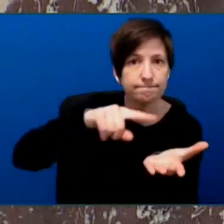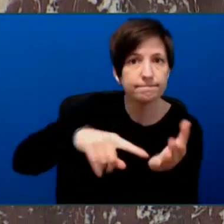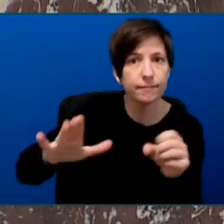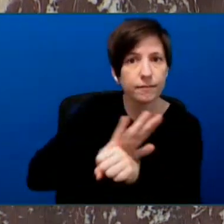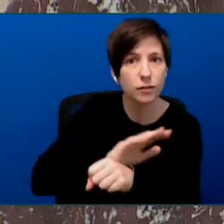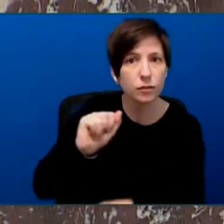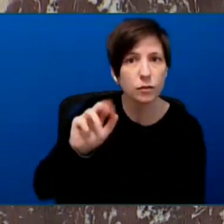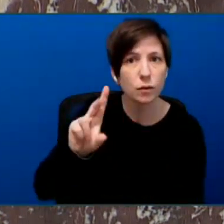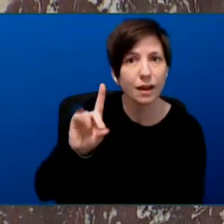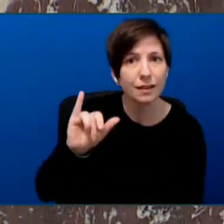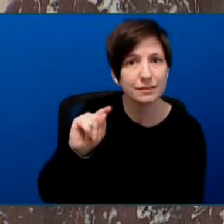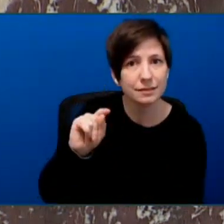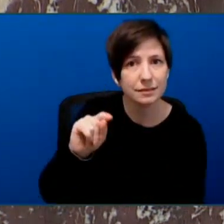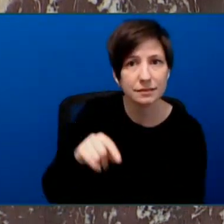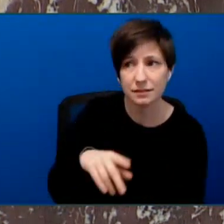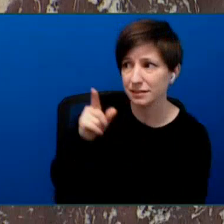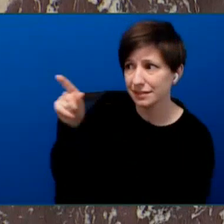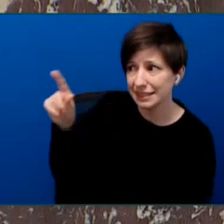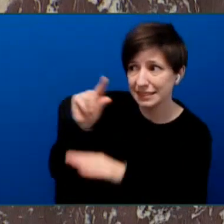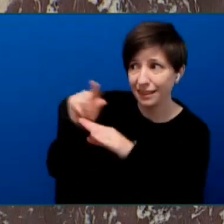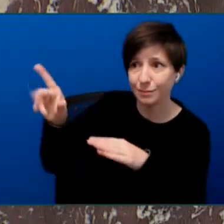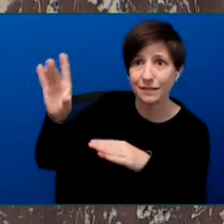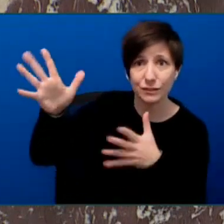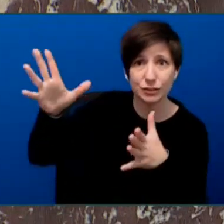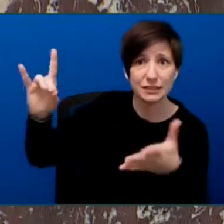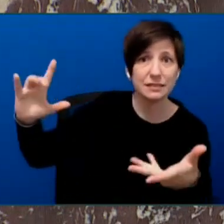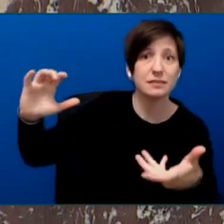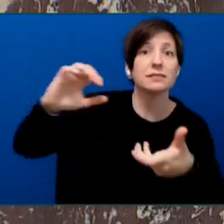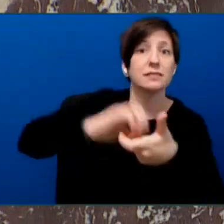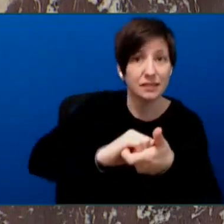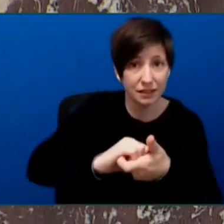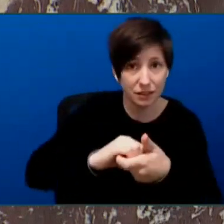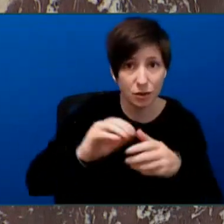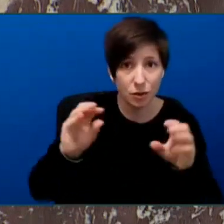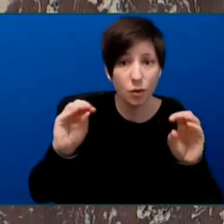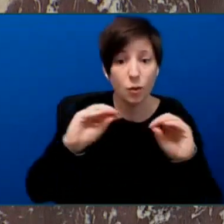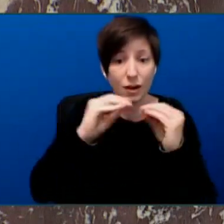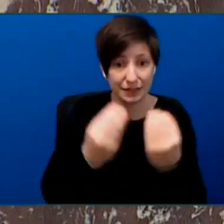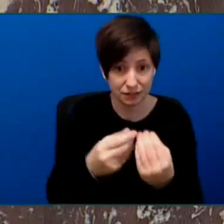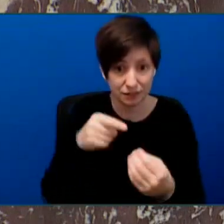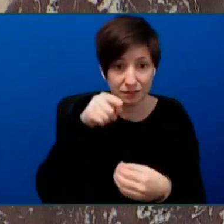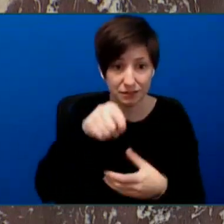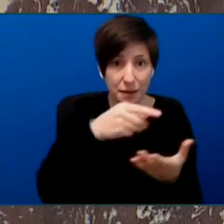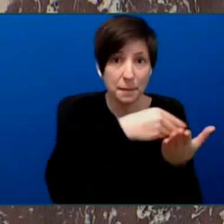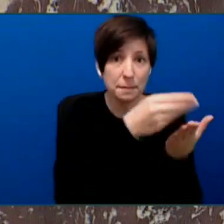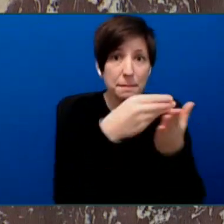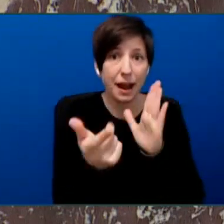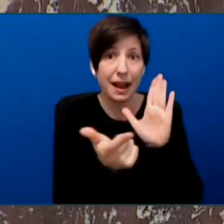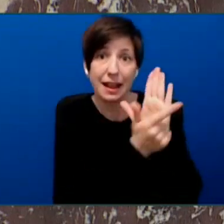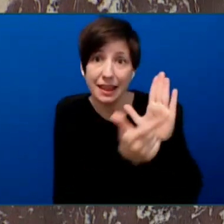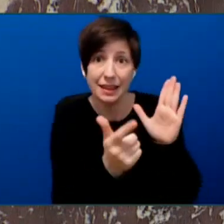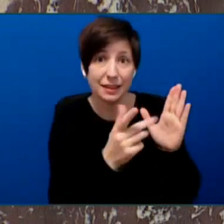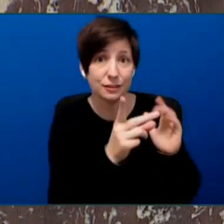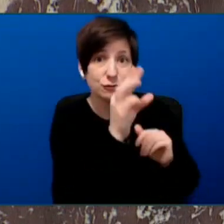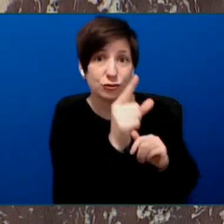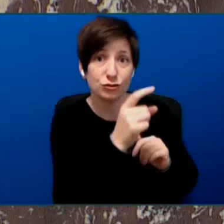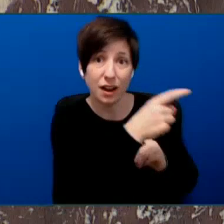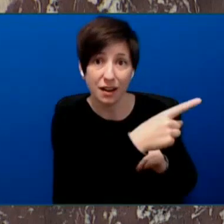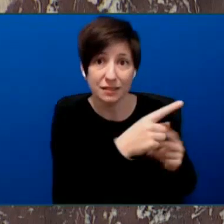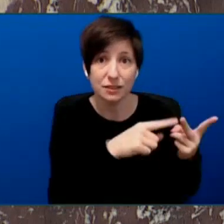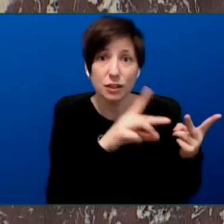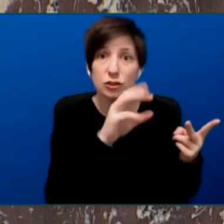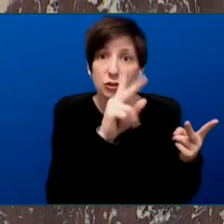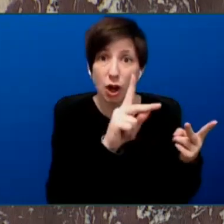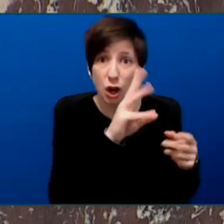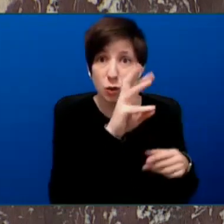partnered with an organization that was buying illicit drugs off the dark web and then bragging about it through the media.